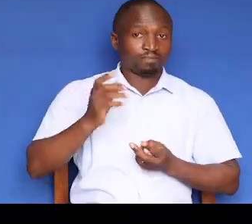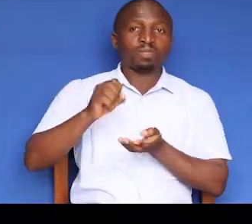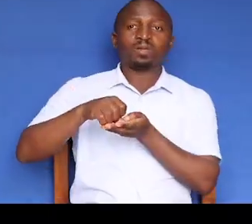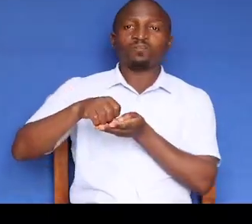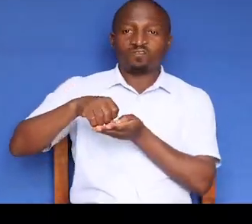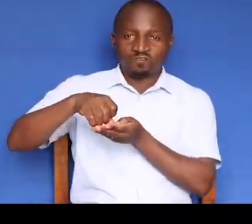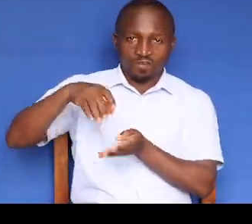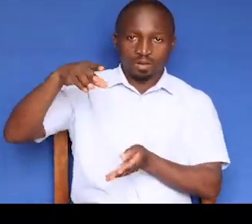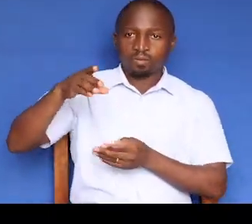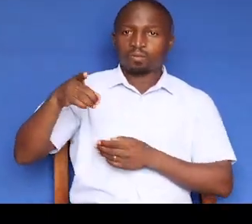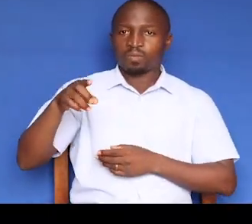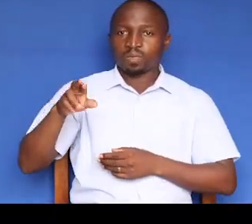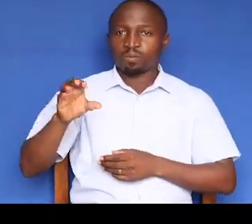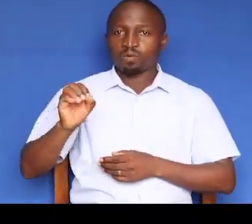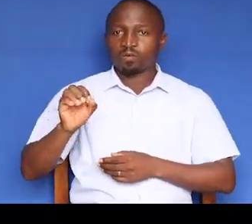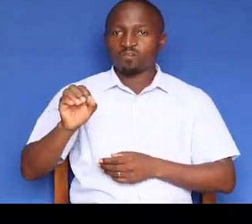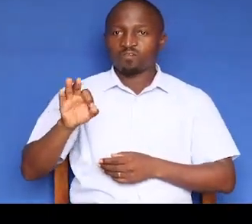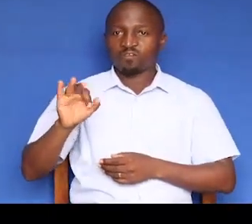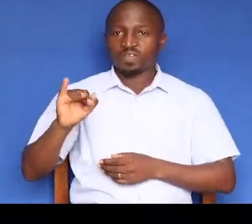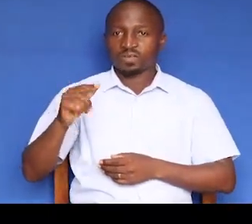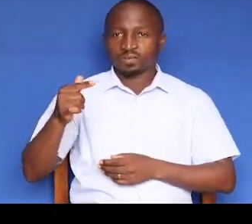This is also profit